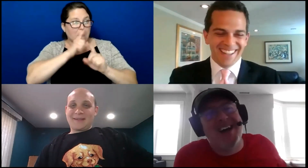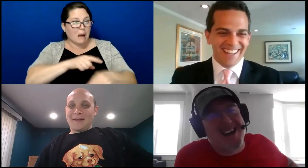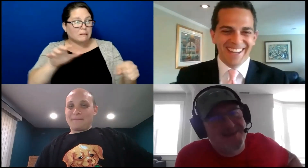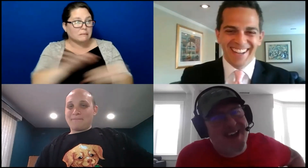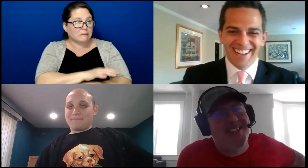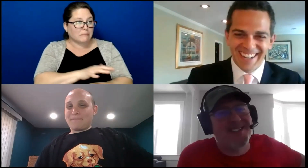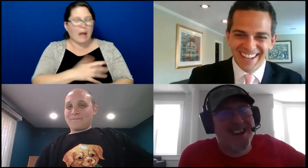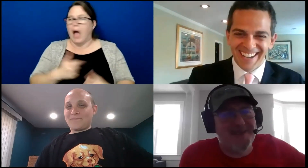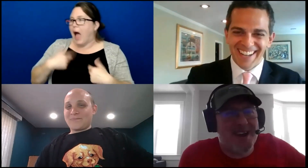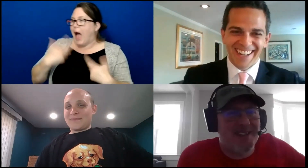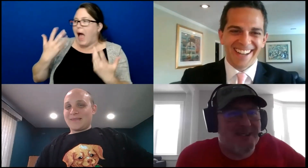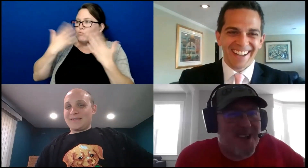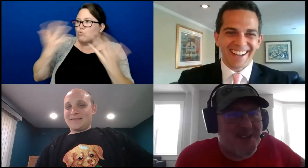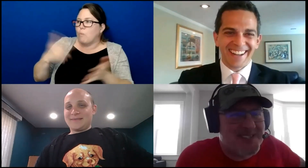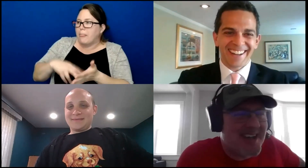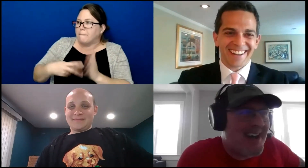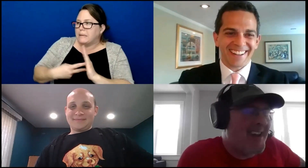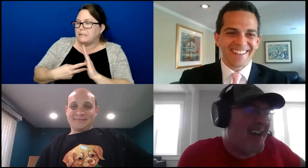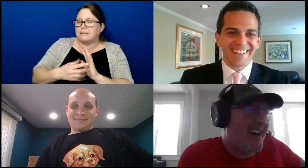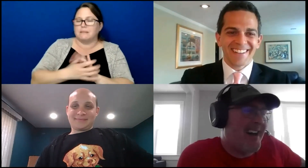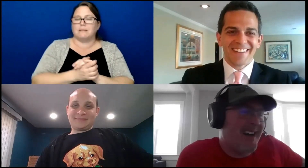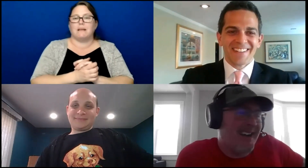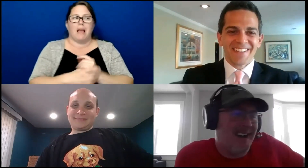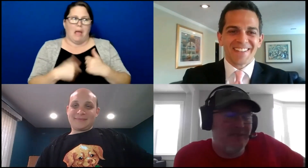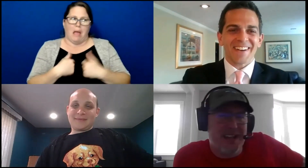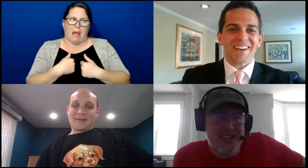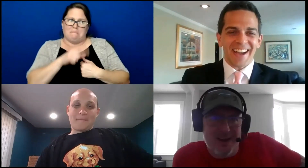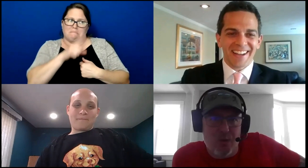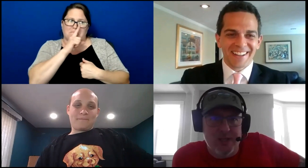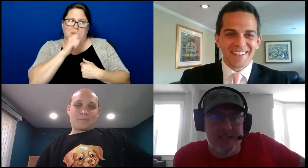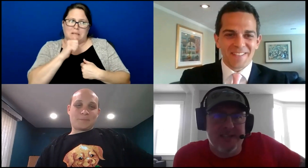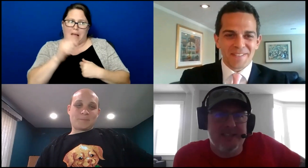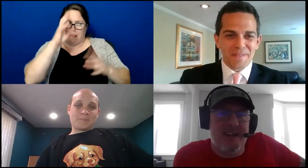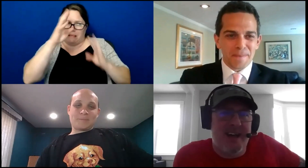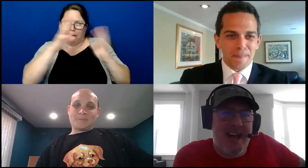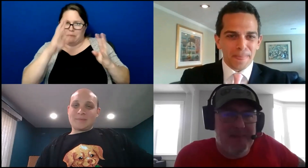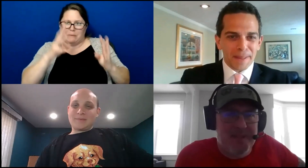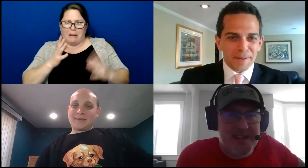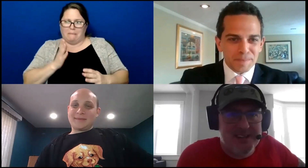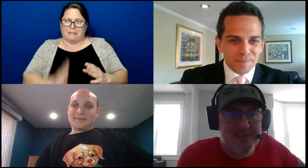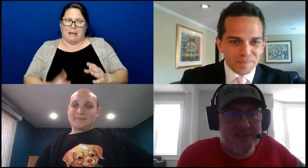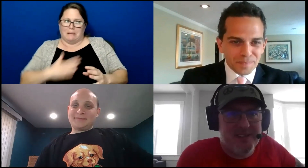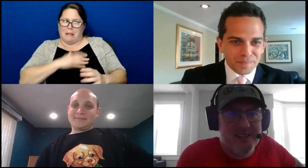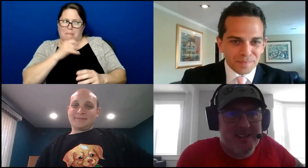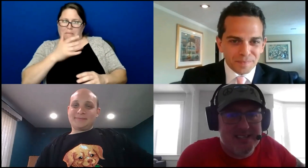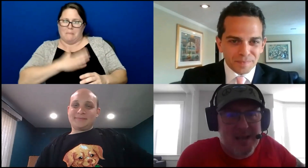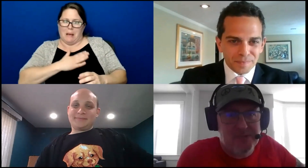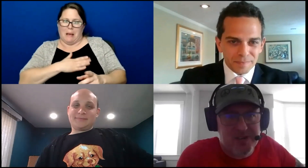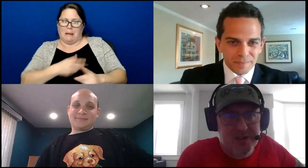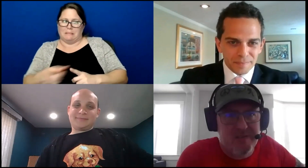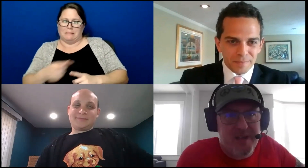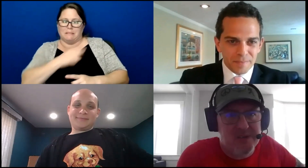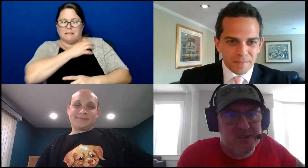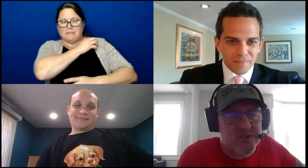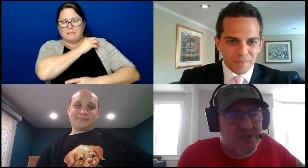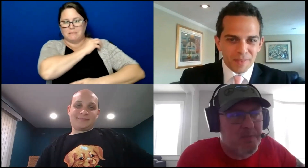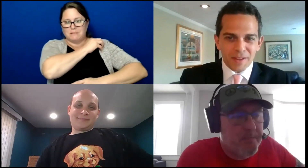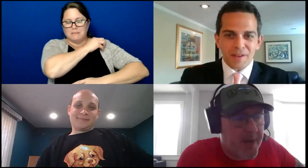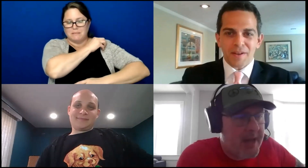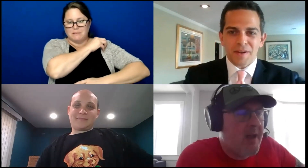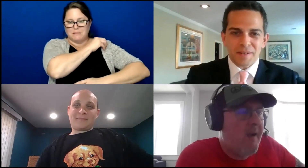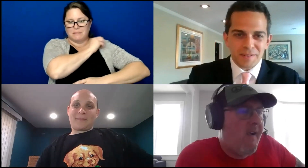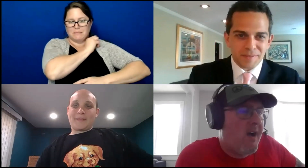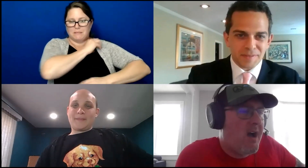but go ahead. I'm not on the creative side of things, and I wasn't at Bethesda for the inception of Elder